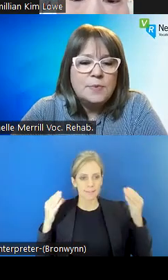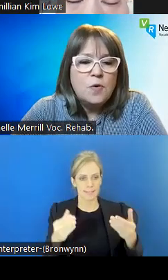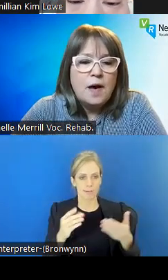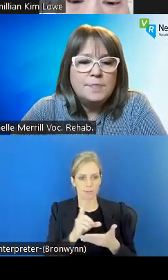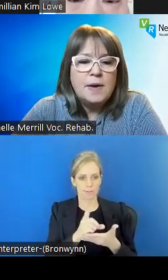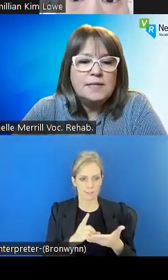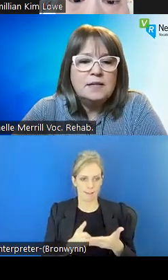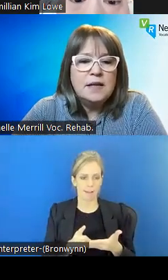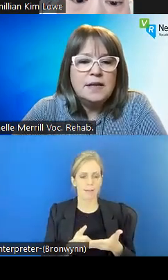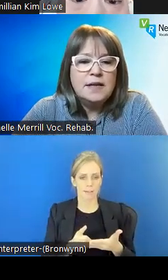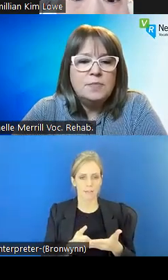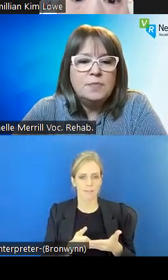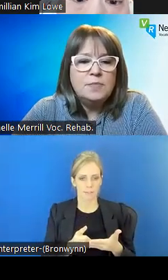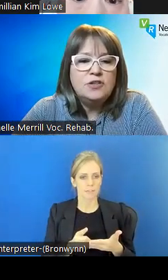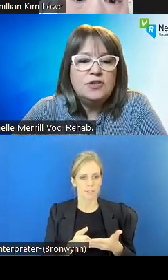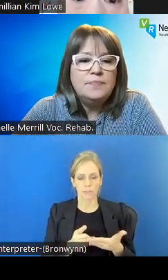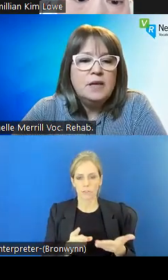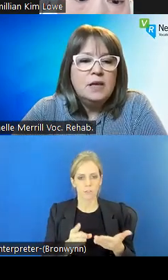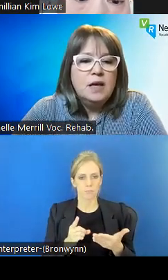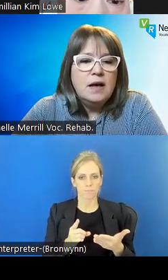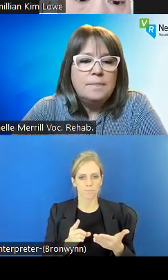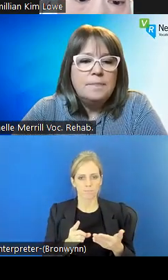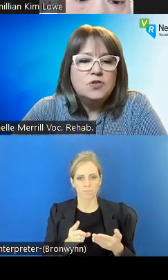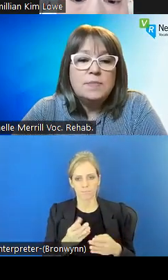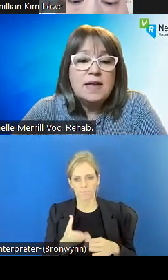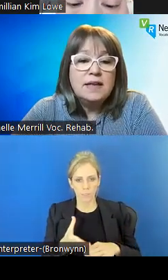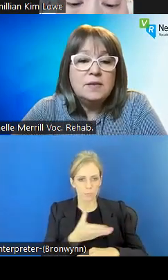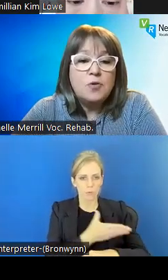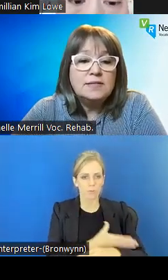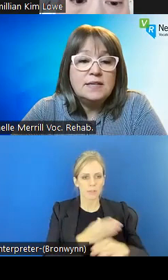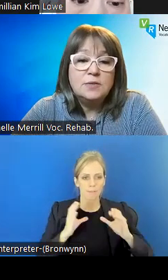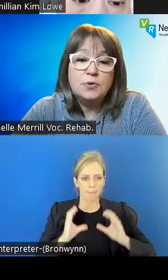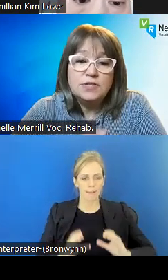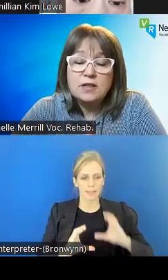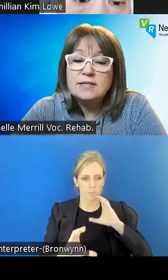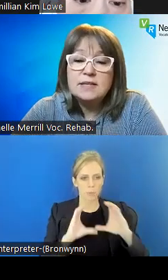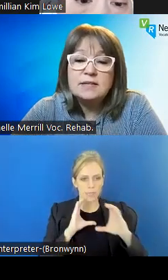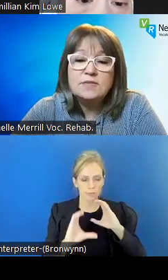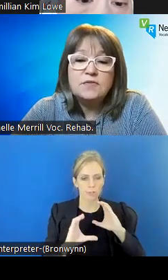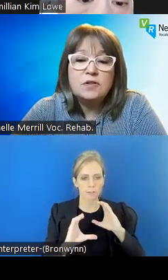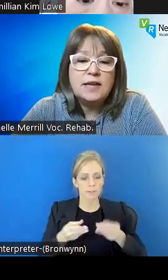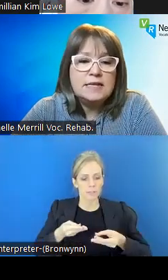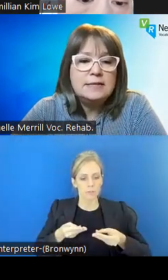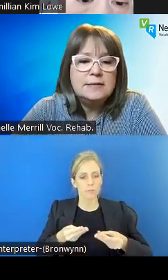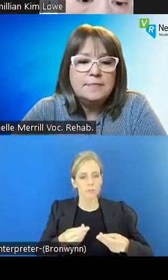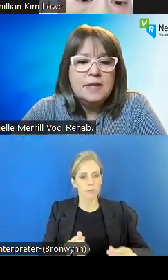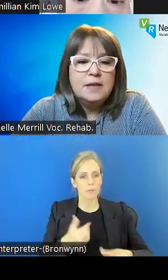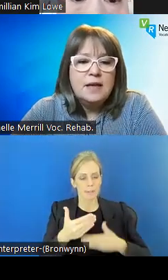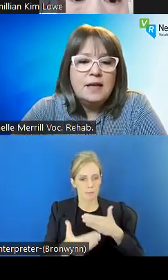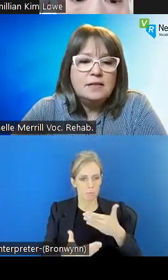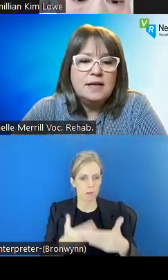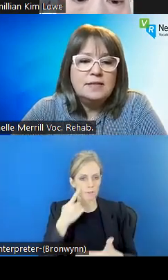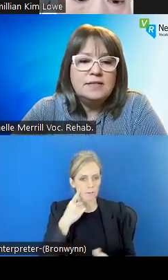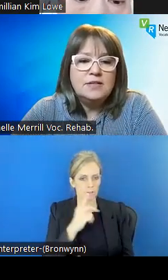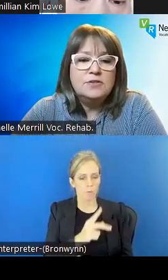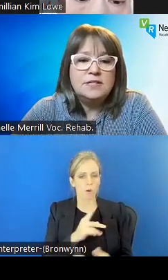spoke about optimizing client communication, streamlining the process to personalize things for client needs,